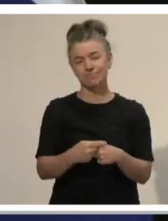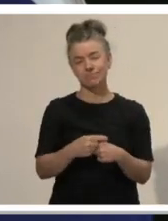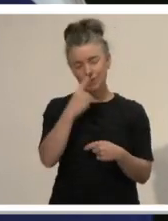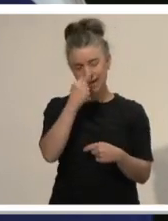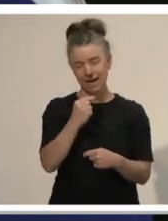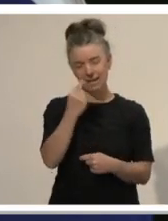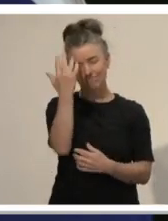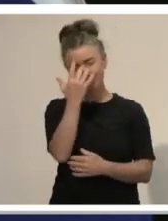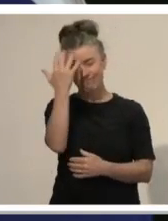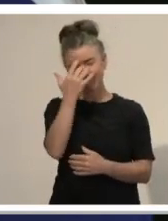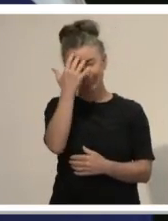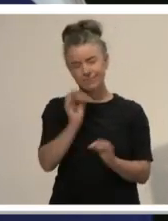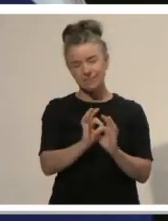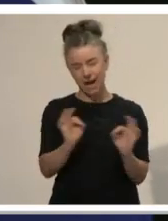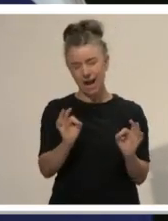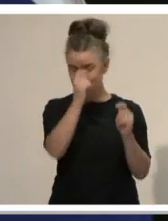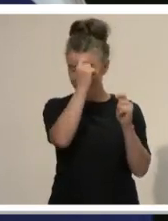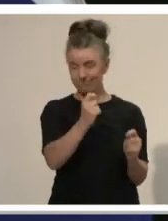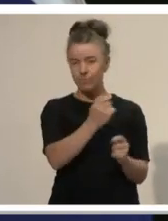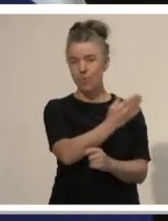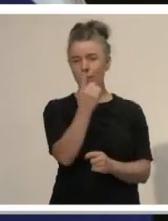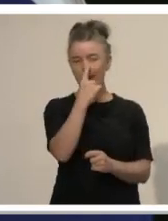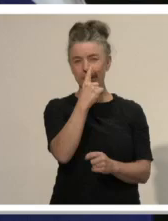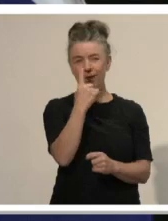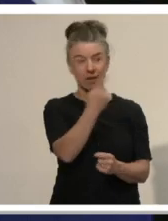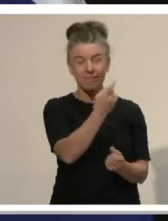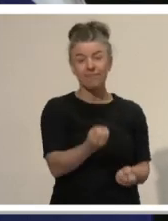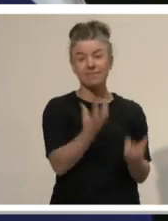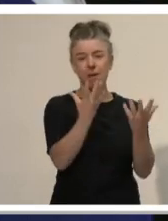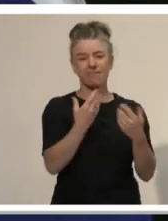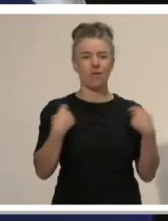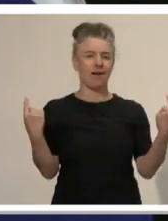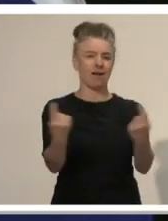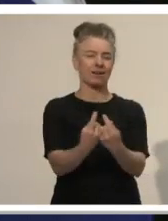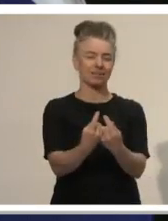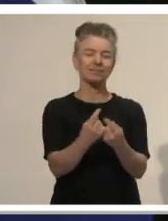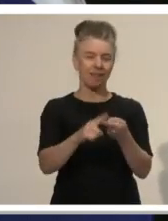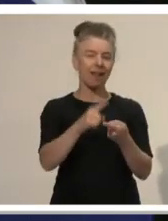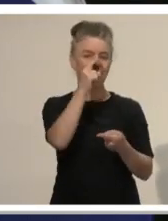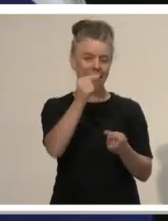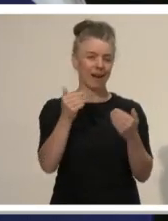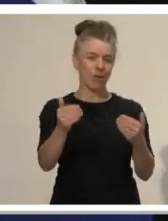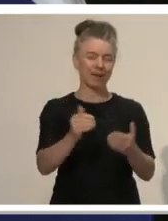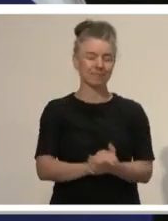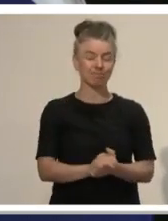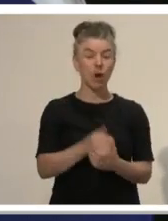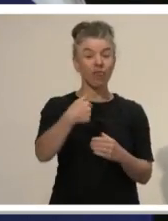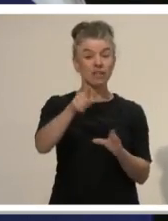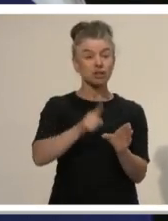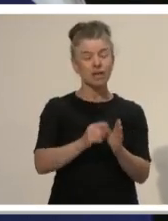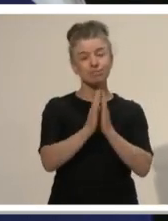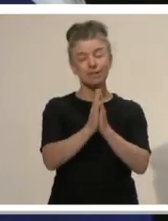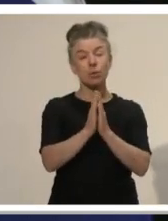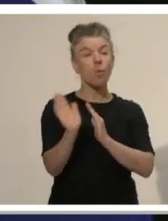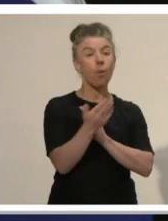pause, reflect, and pay our respects to the people who have given so much to us. This year we are calling for all Kiwis worldwide